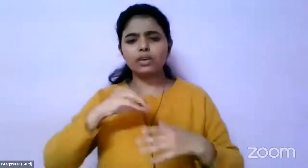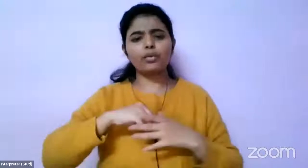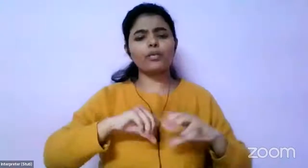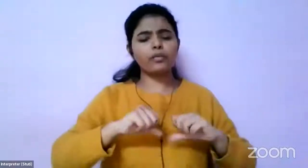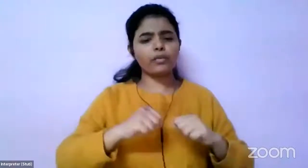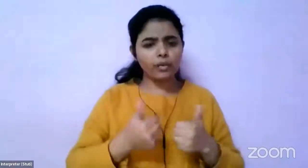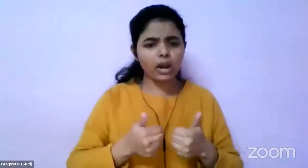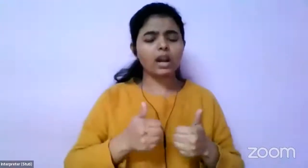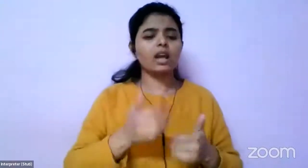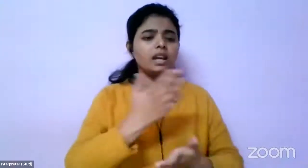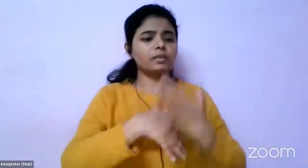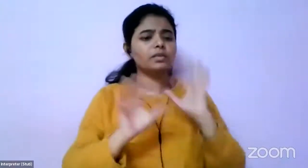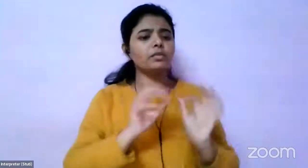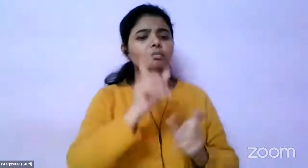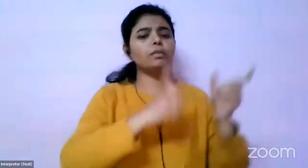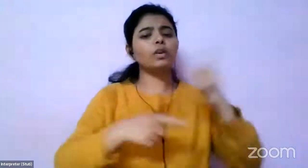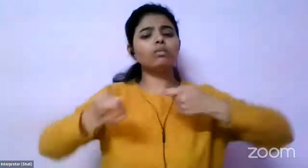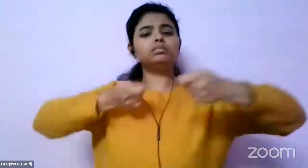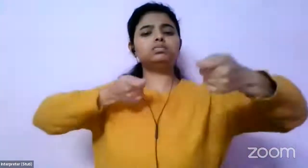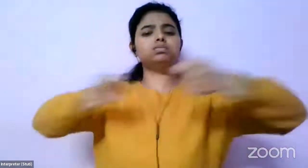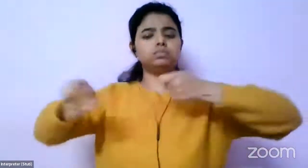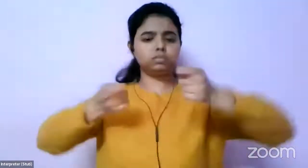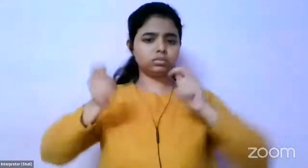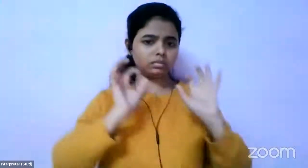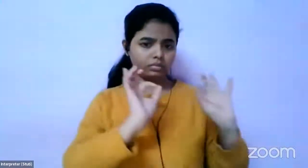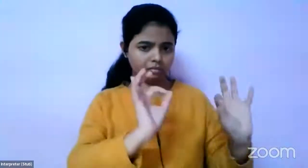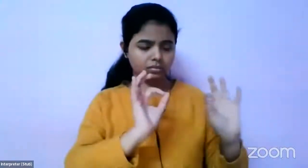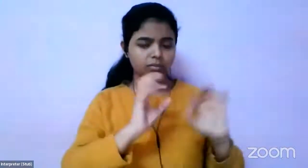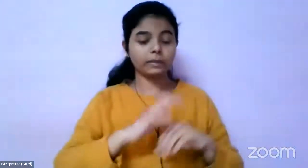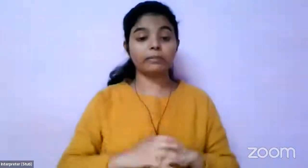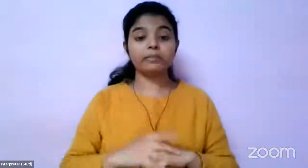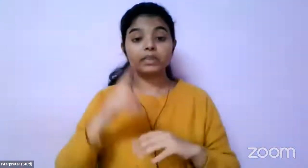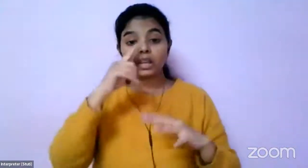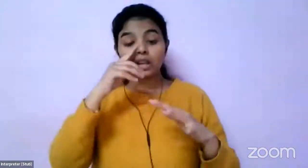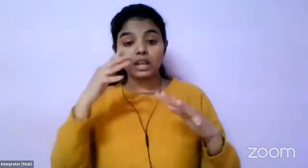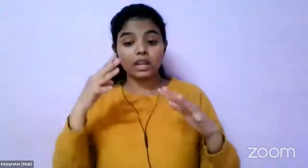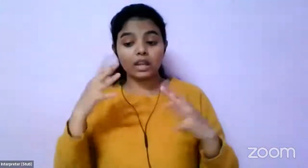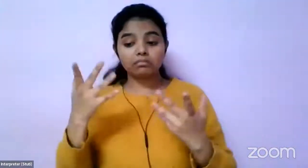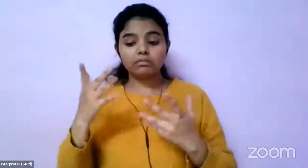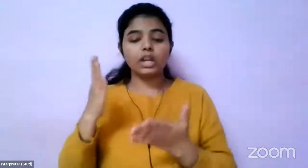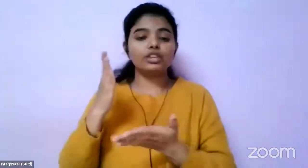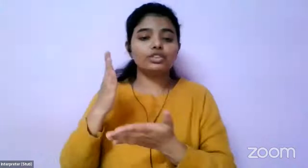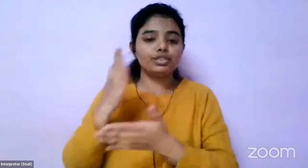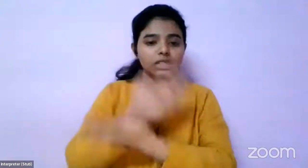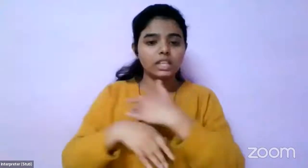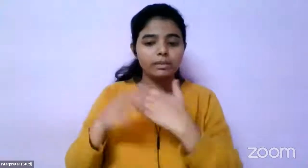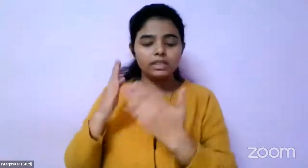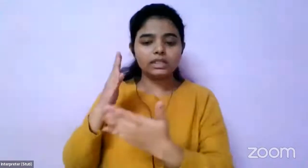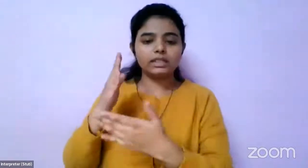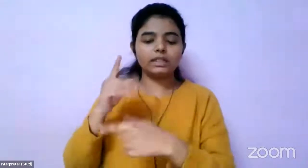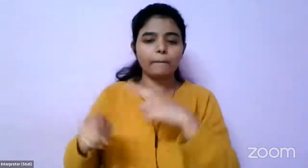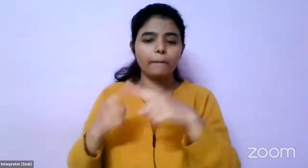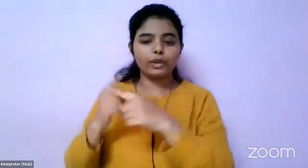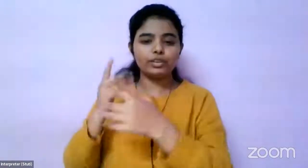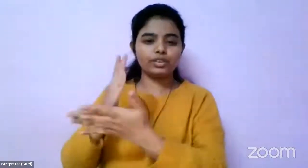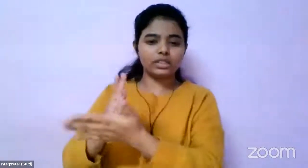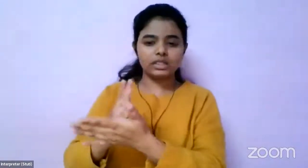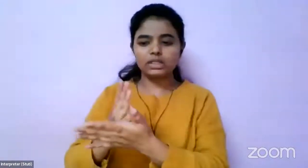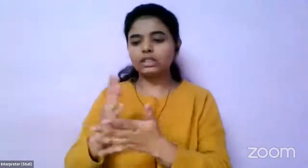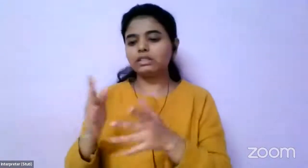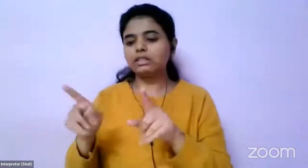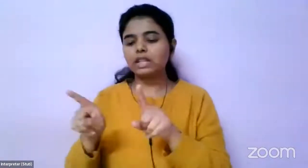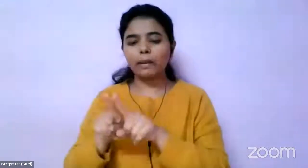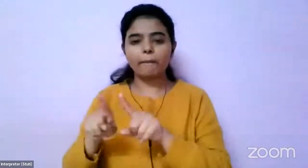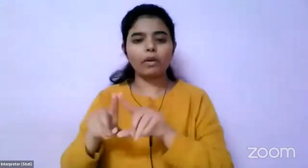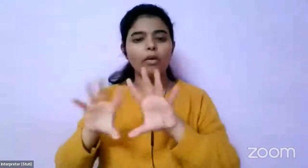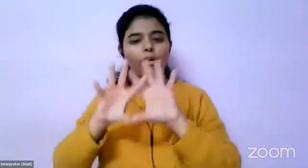managed to have the big share. So the theme of women, disability, and resistance in relation to the politics of ghettoization in